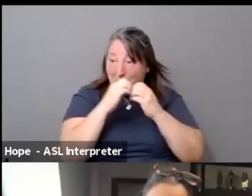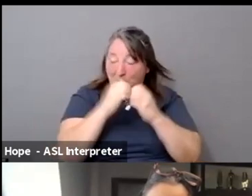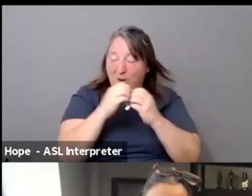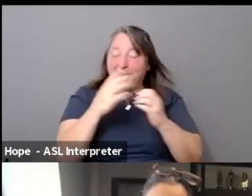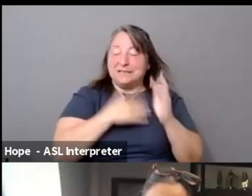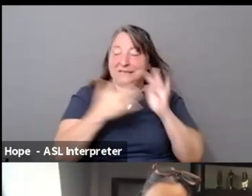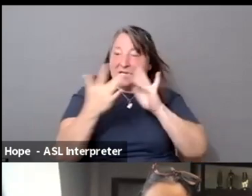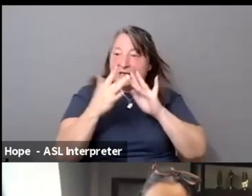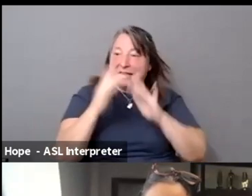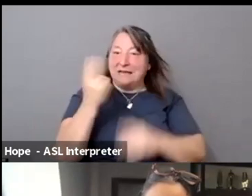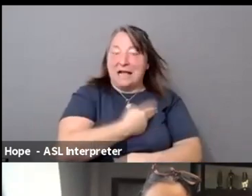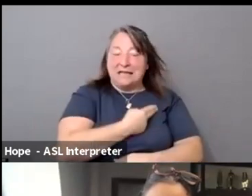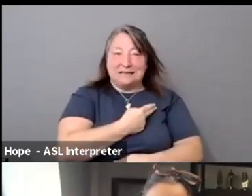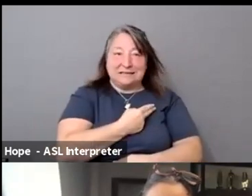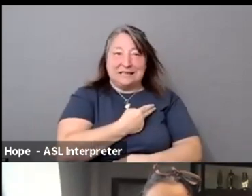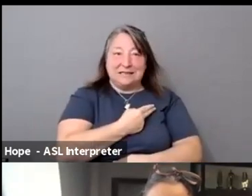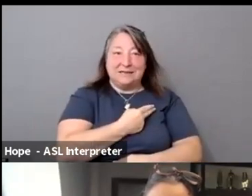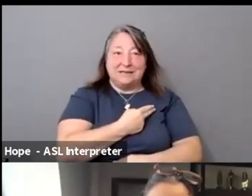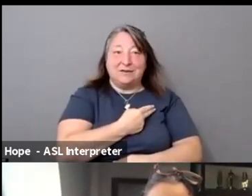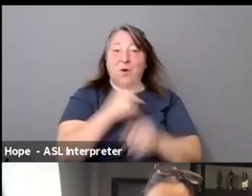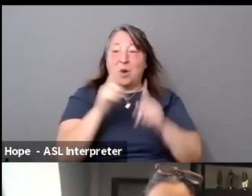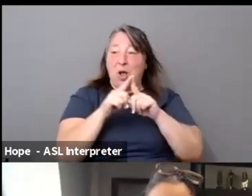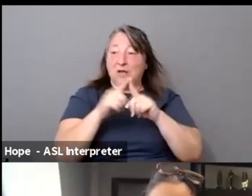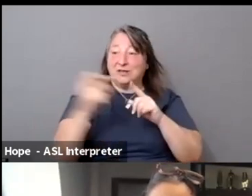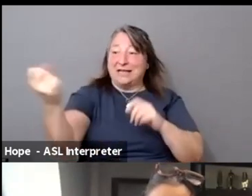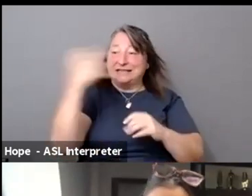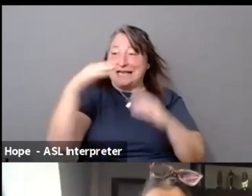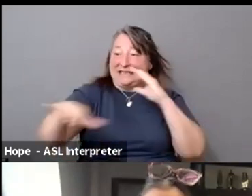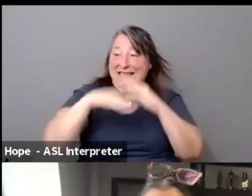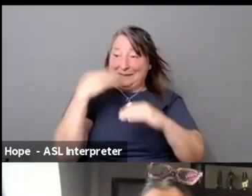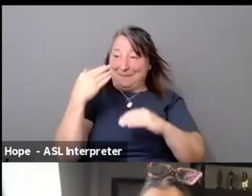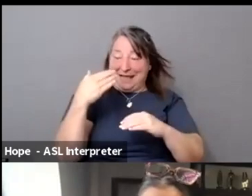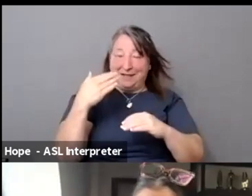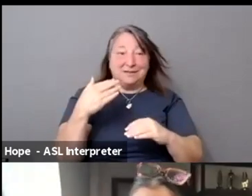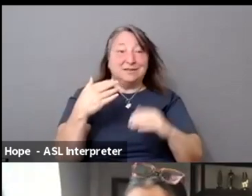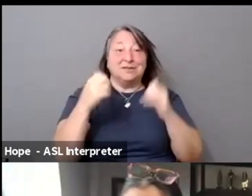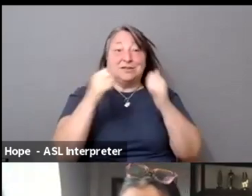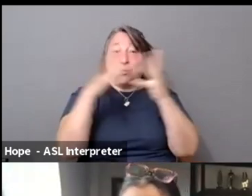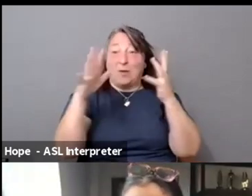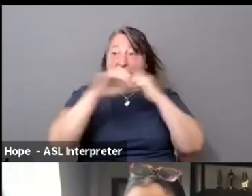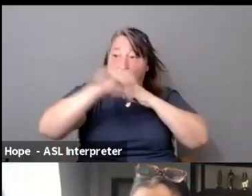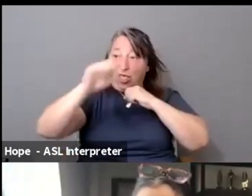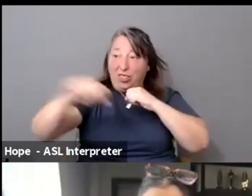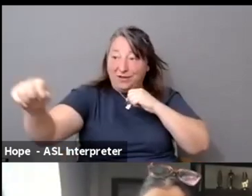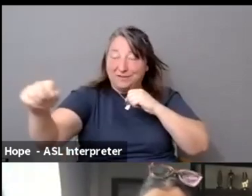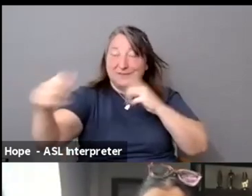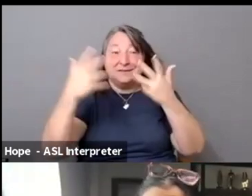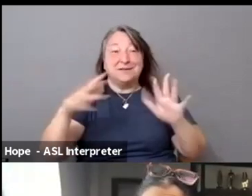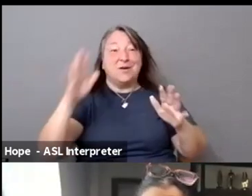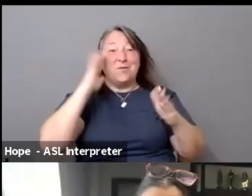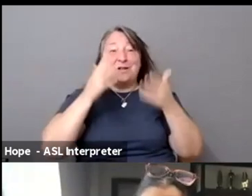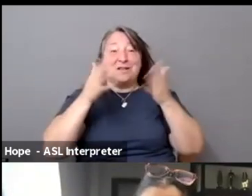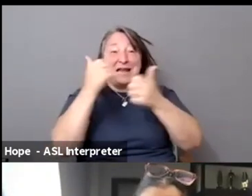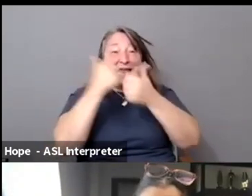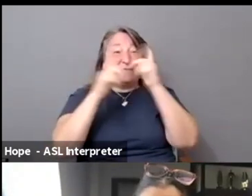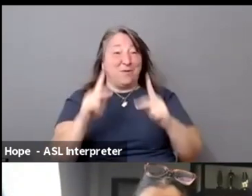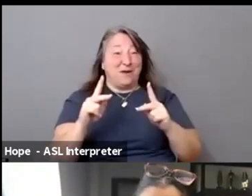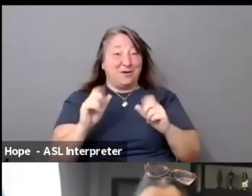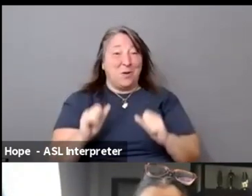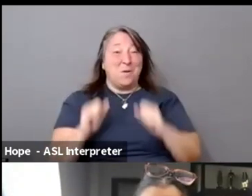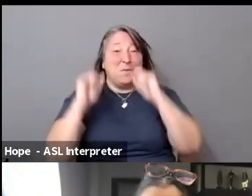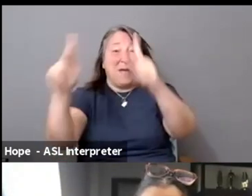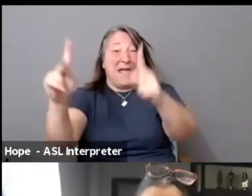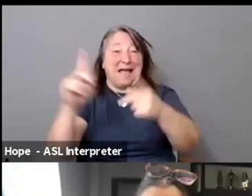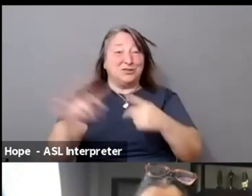or also, you know, shoot us an email. So without further ado, we're gonna let everyone get back to